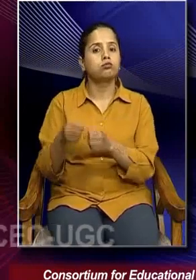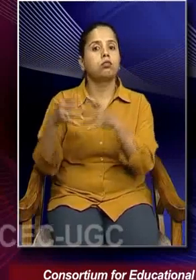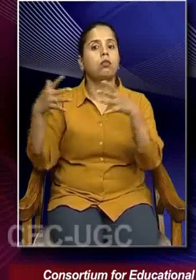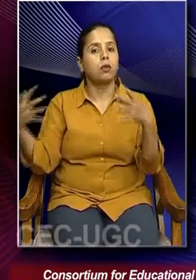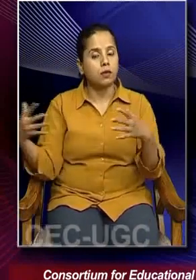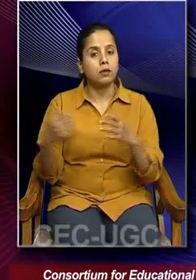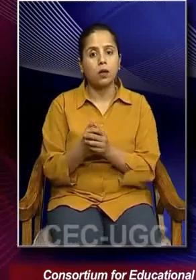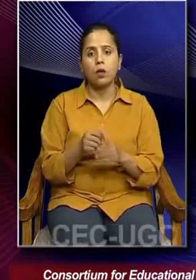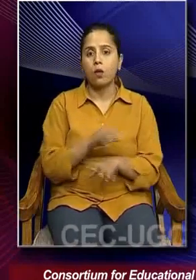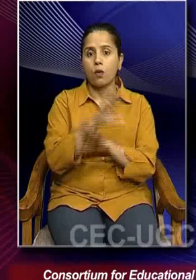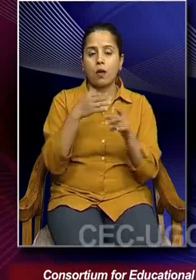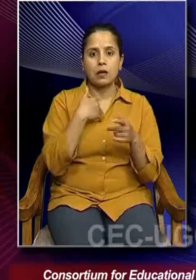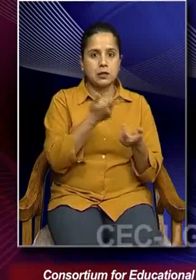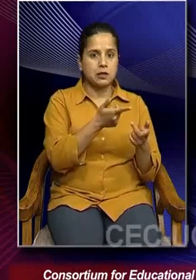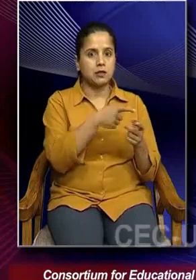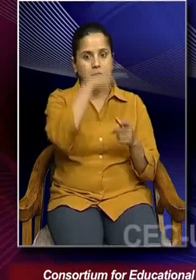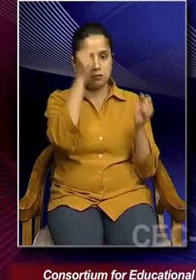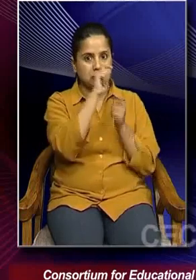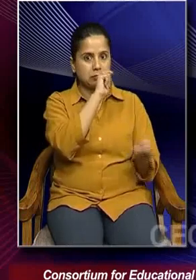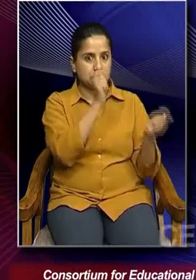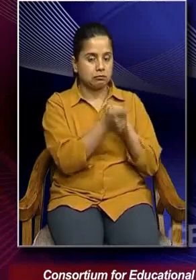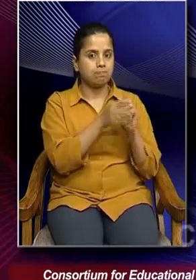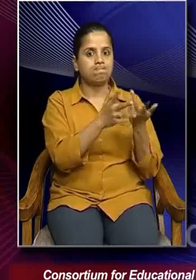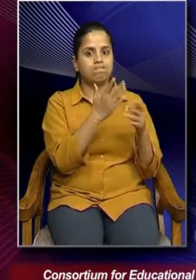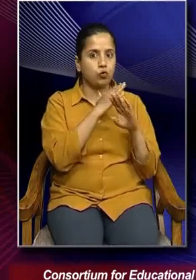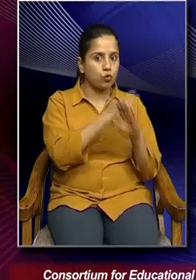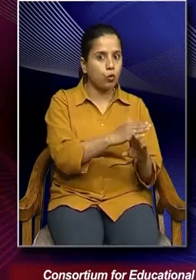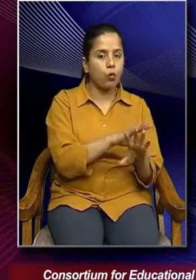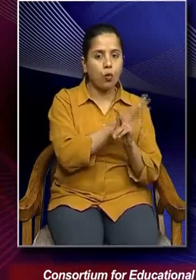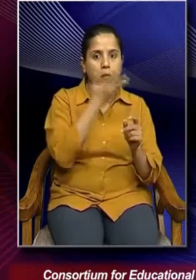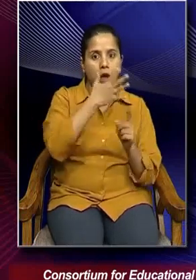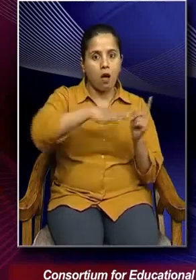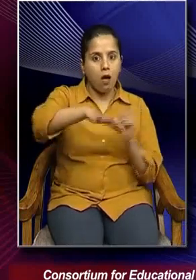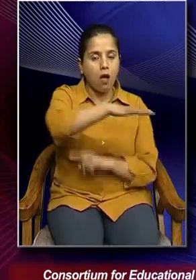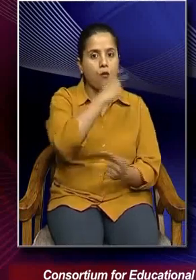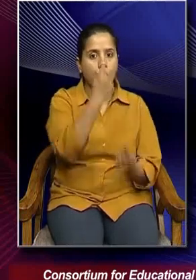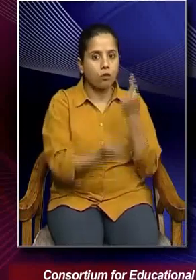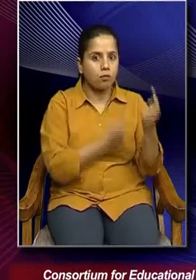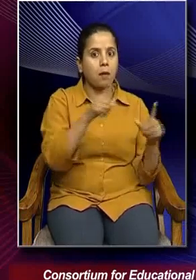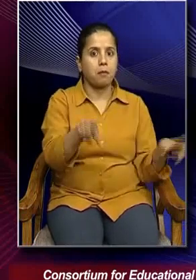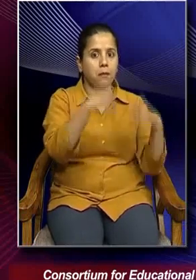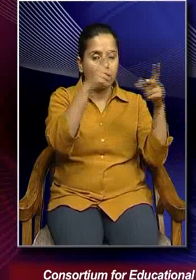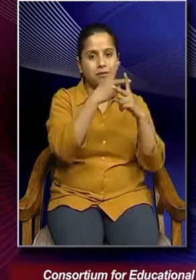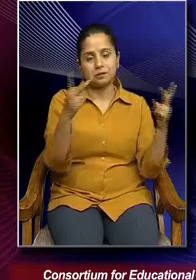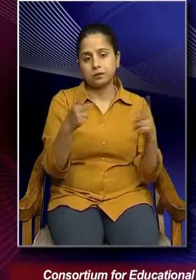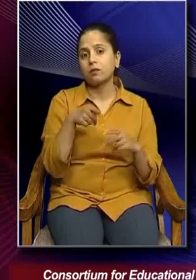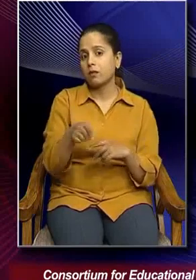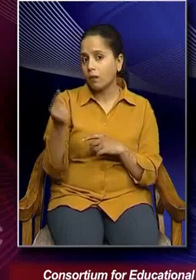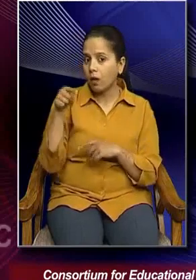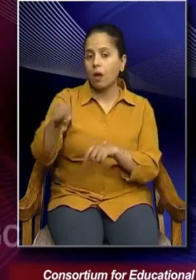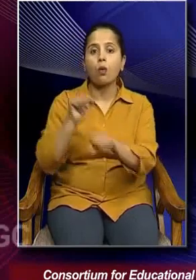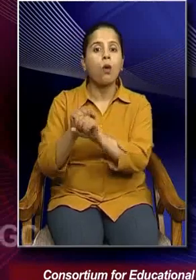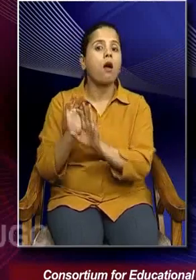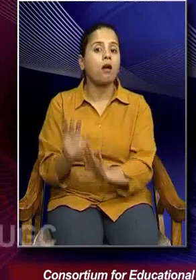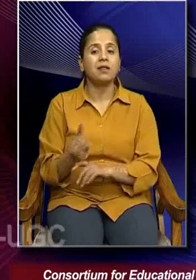all while tackling climate change and working to preserve our oceans and forests. So this is very, very interesting